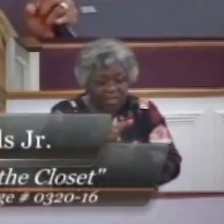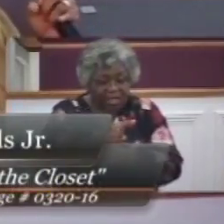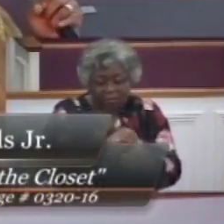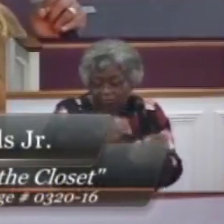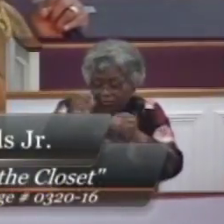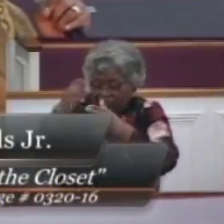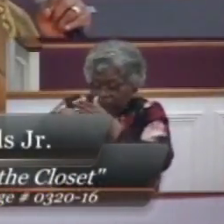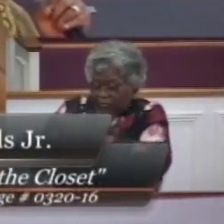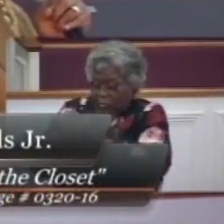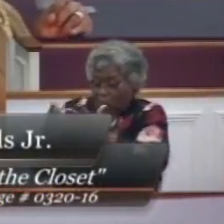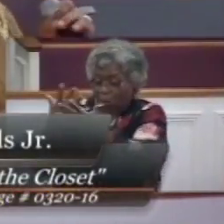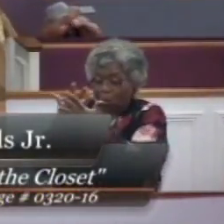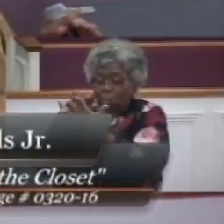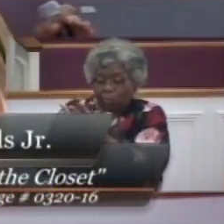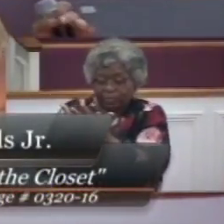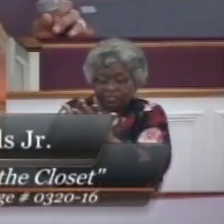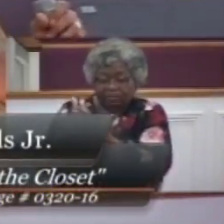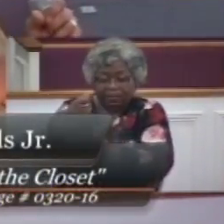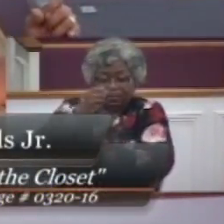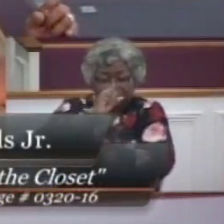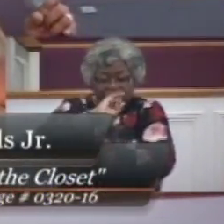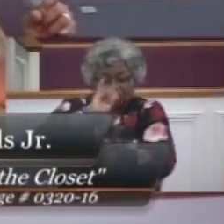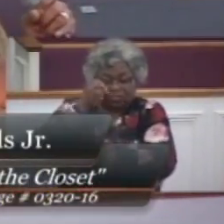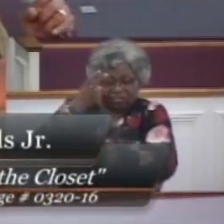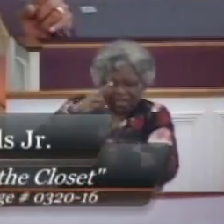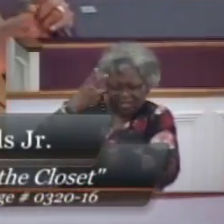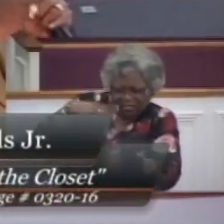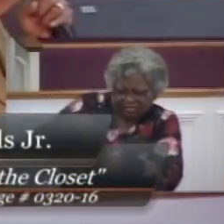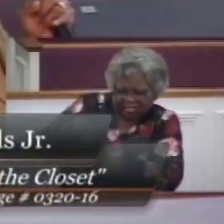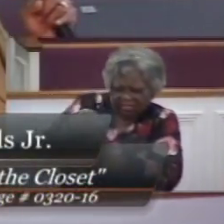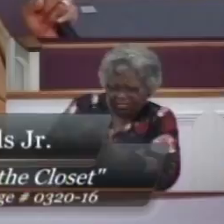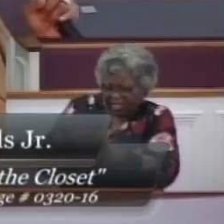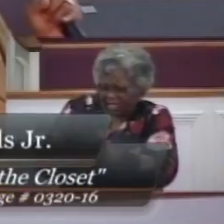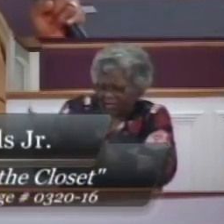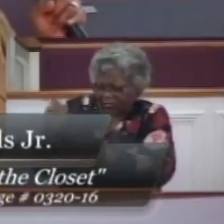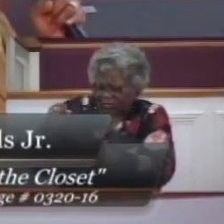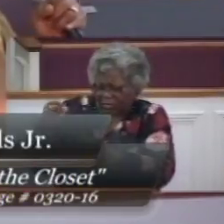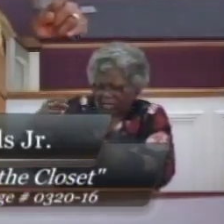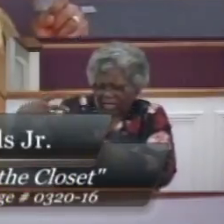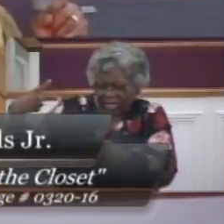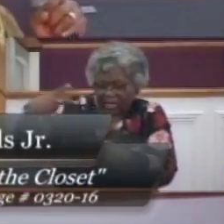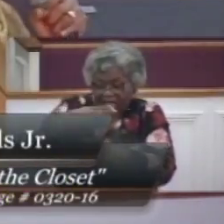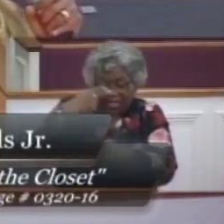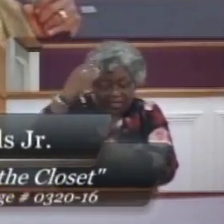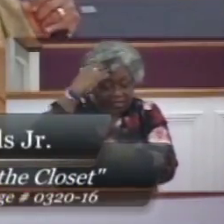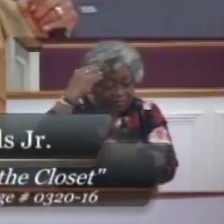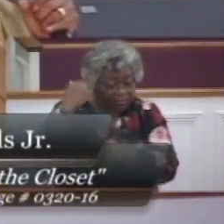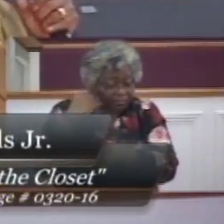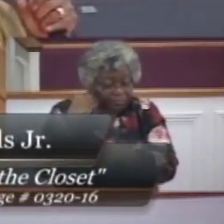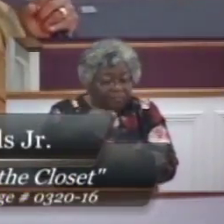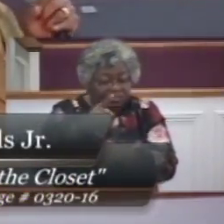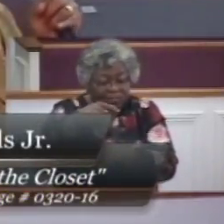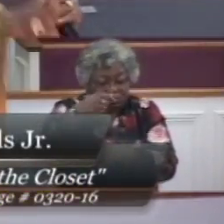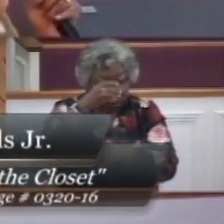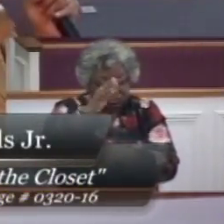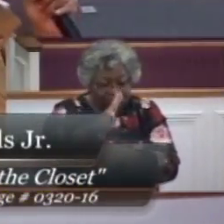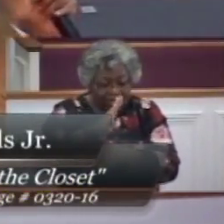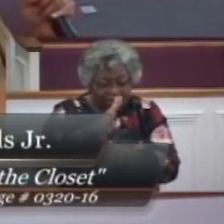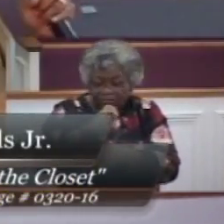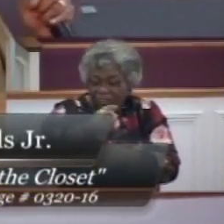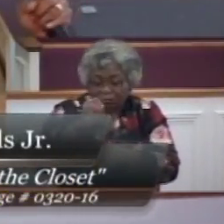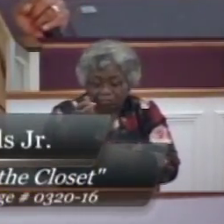thrown in prison, John seen he was gonna get his head cut off. So John got